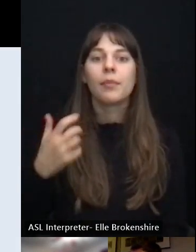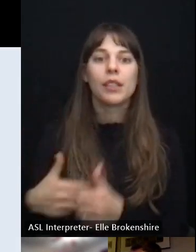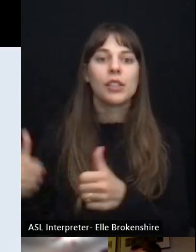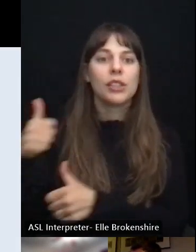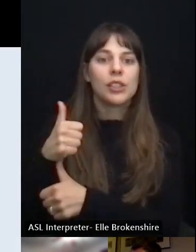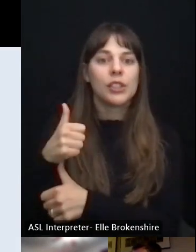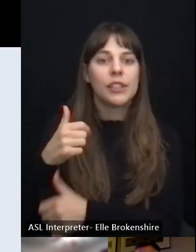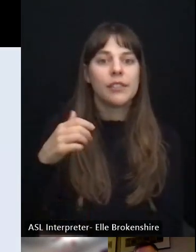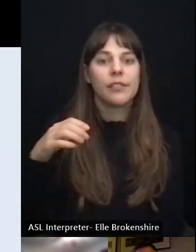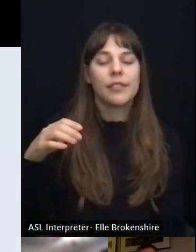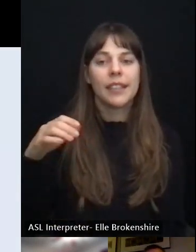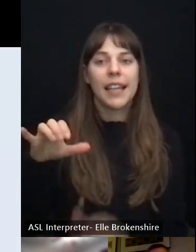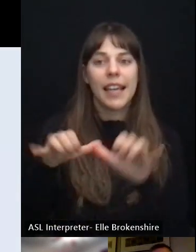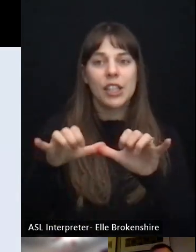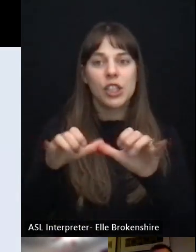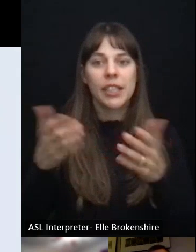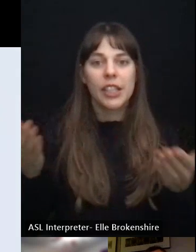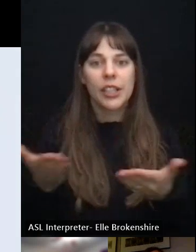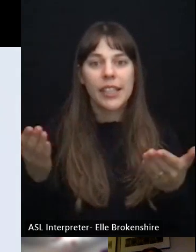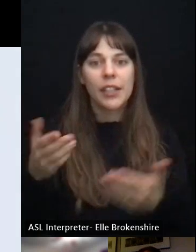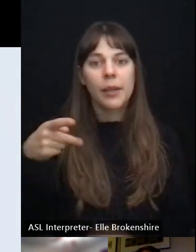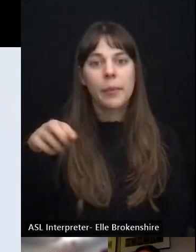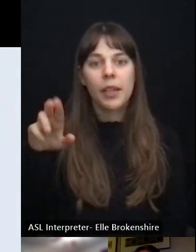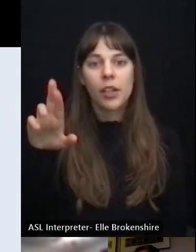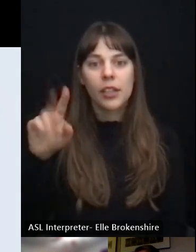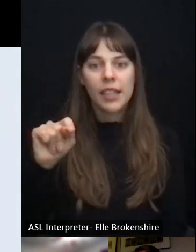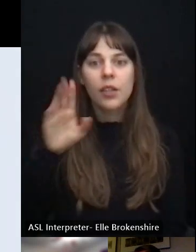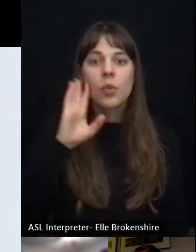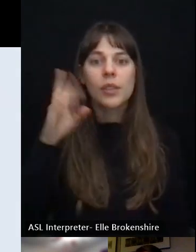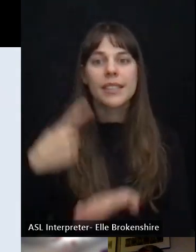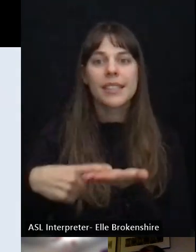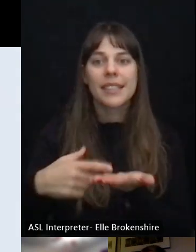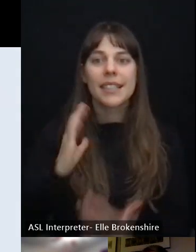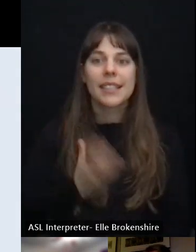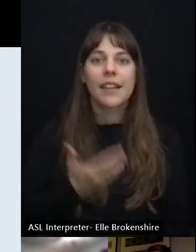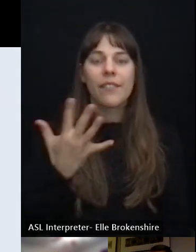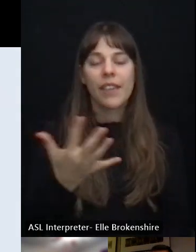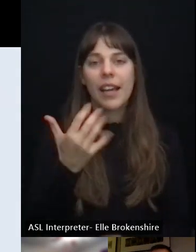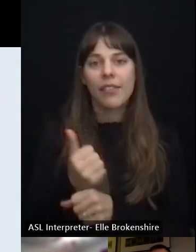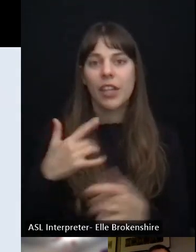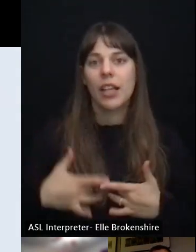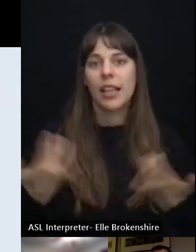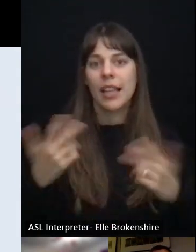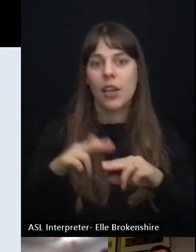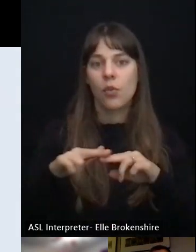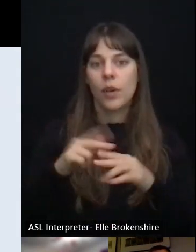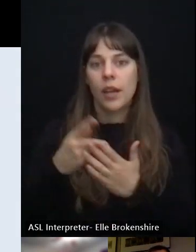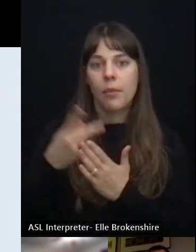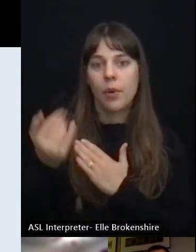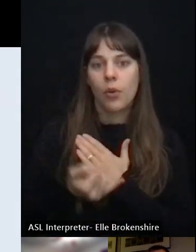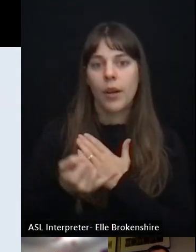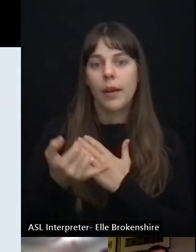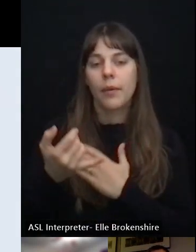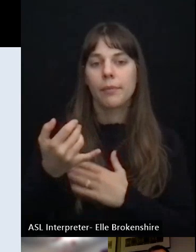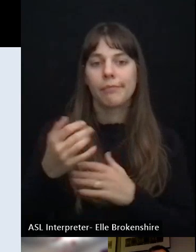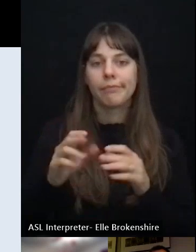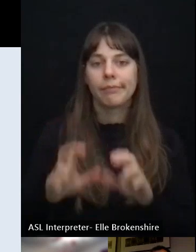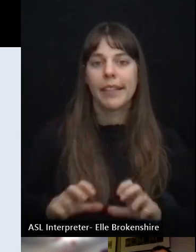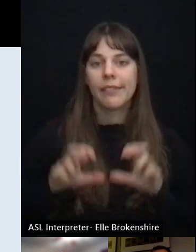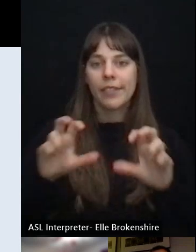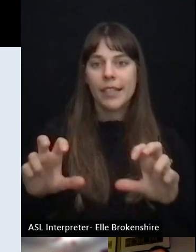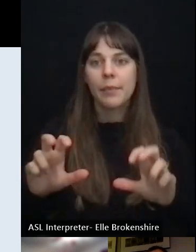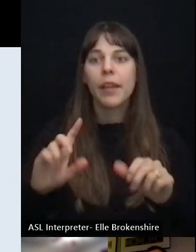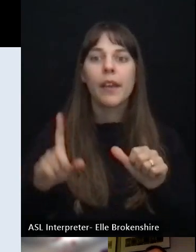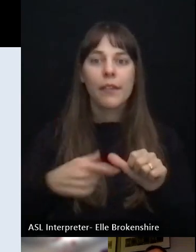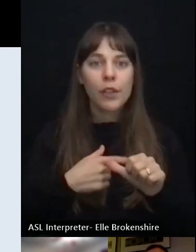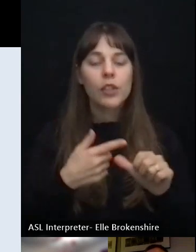our 5-year light rail investment program, as Catherine had mentioned. First, we'll do a little bit of a recap. But before we move on to the